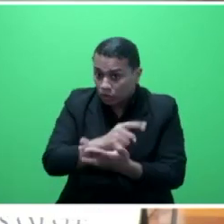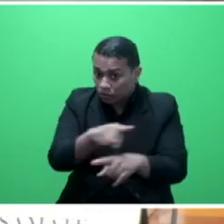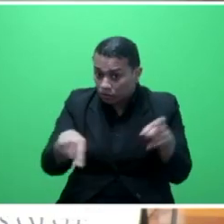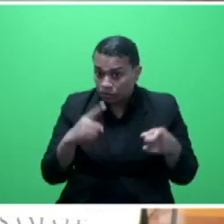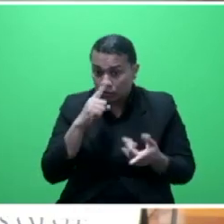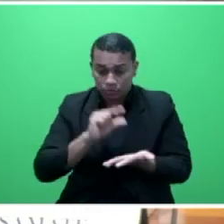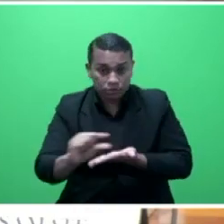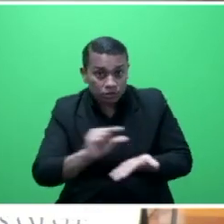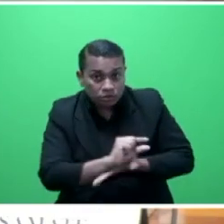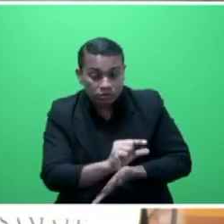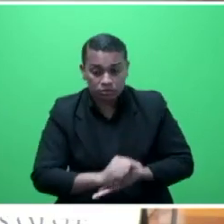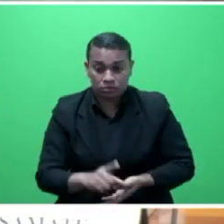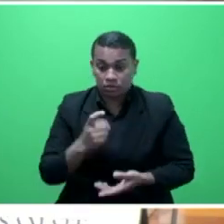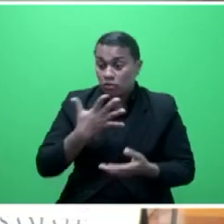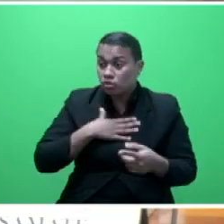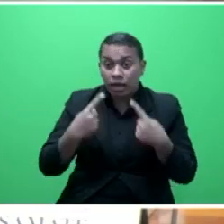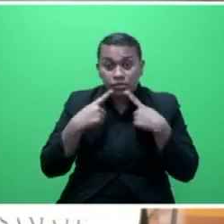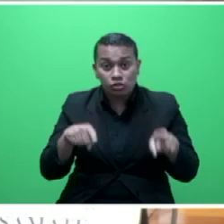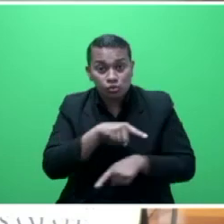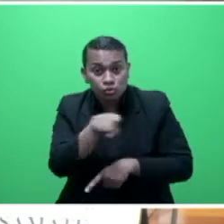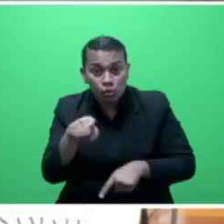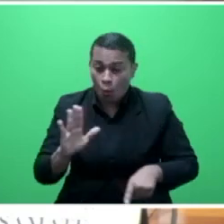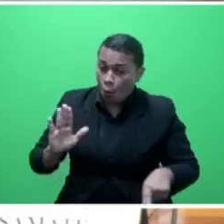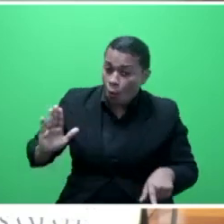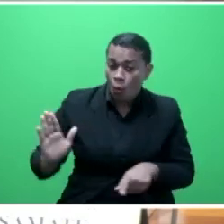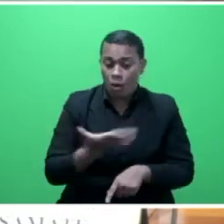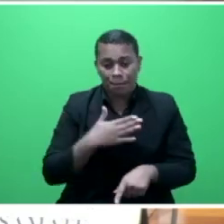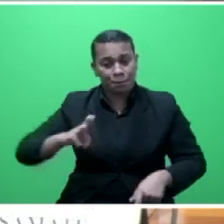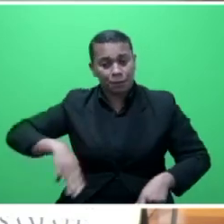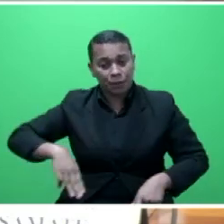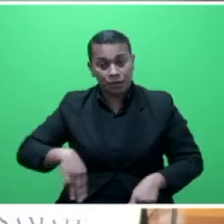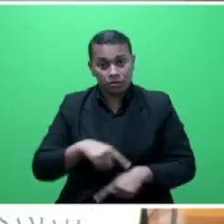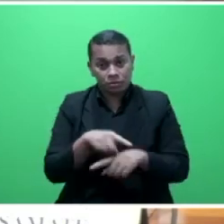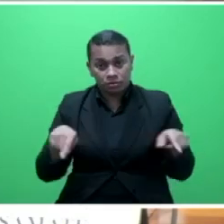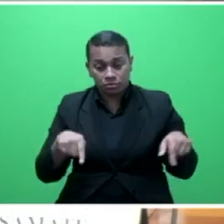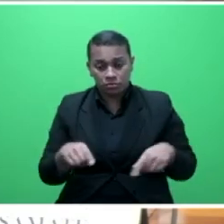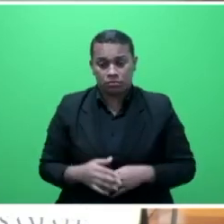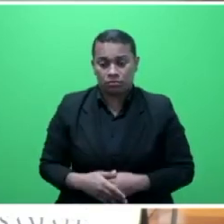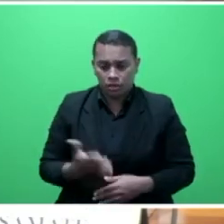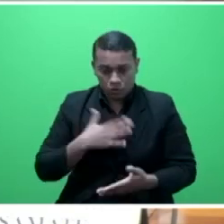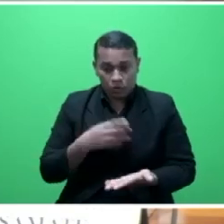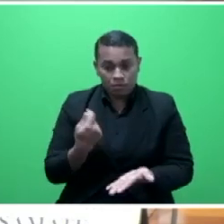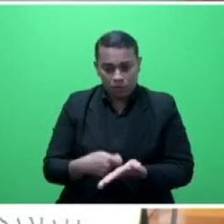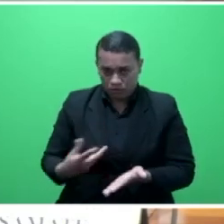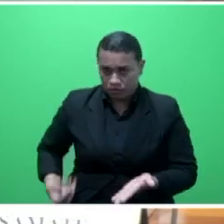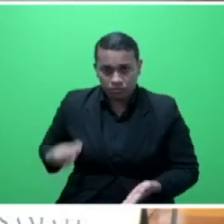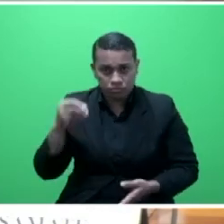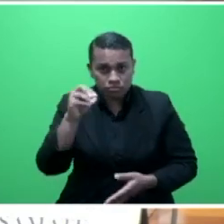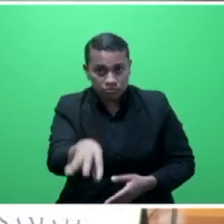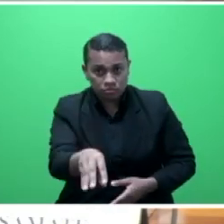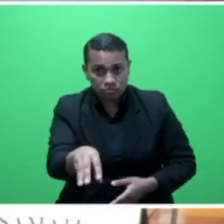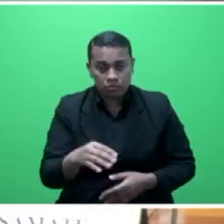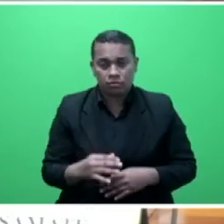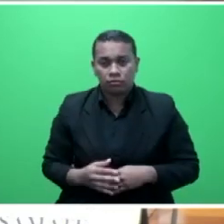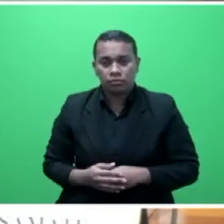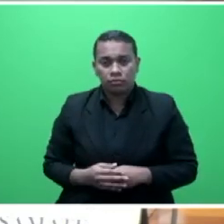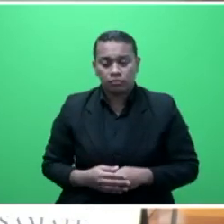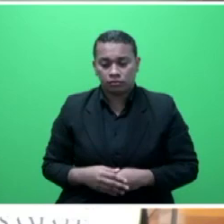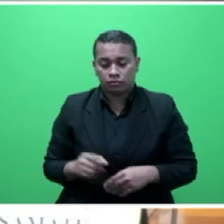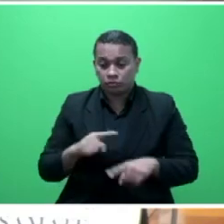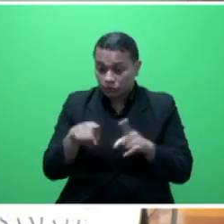Mr. Speaker, sir, every member on this side of the House would fork out life savings before we ever saw these initiatives go